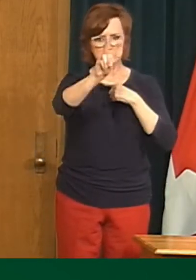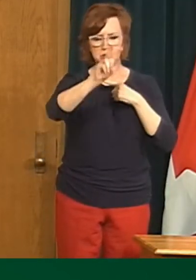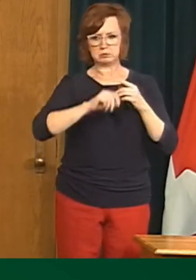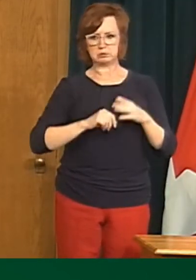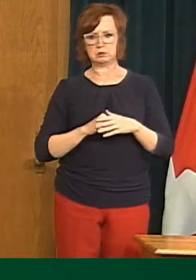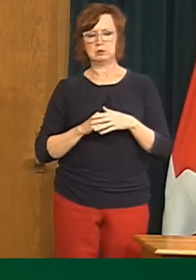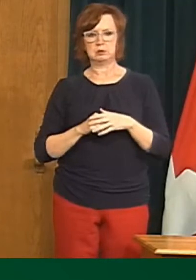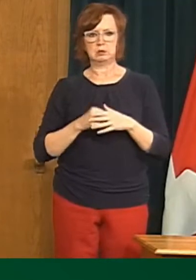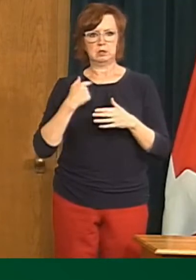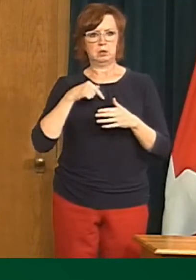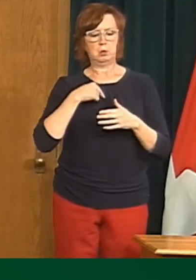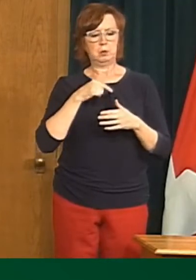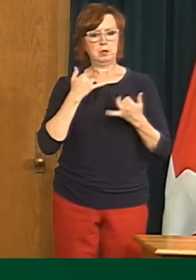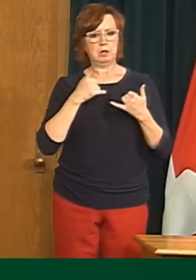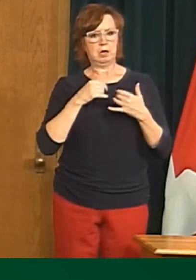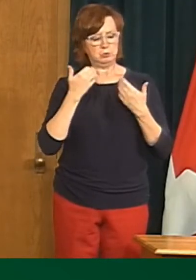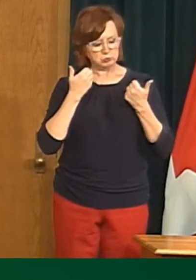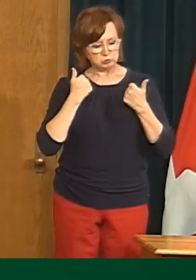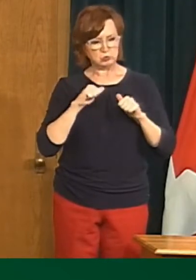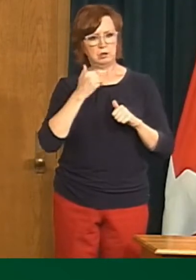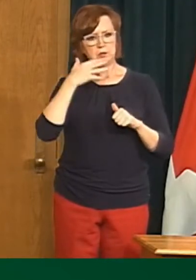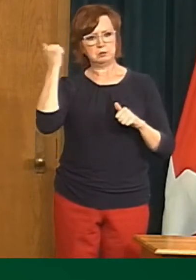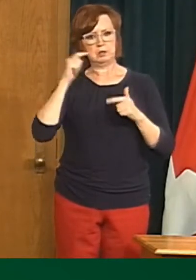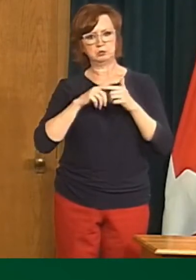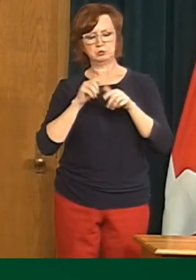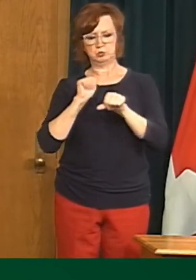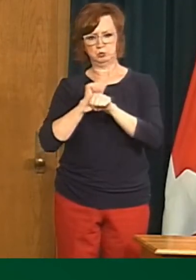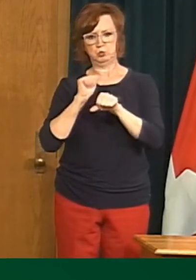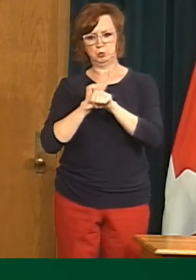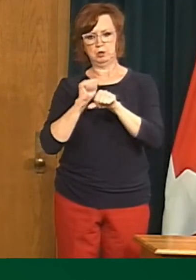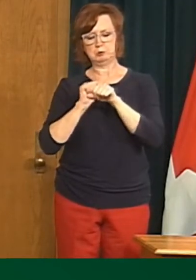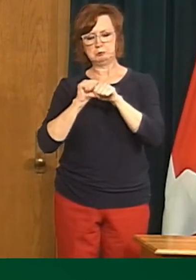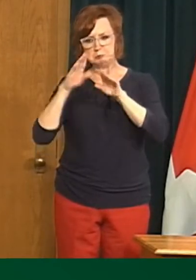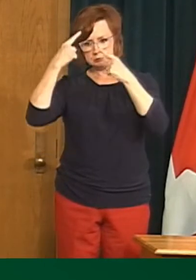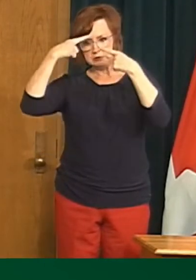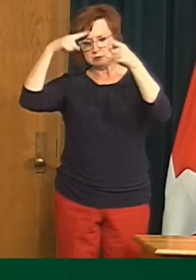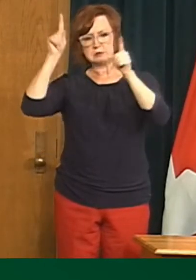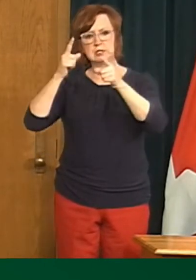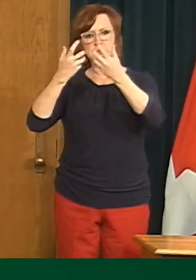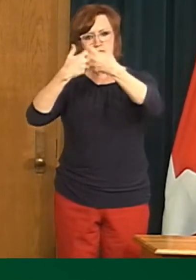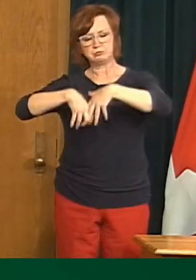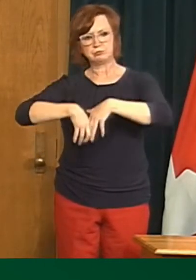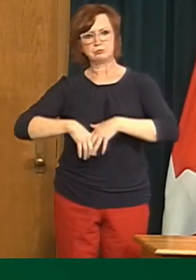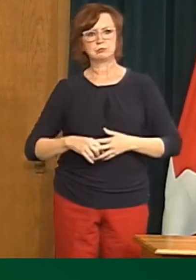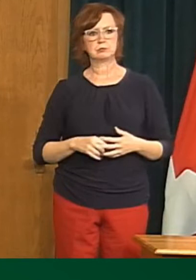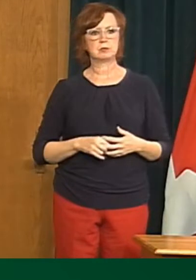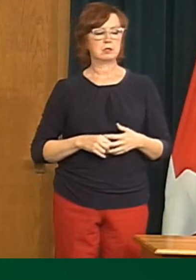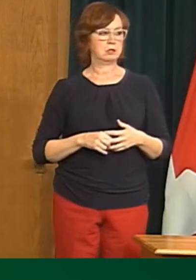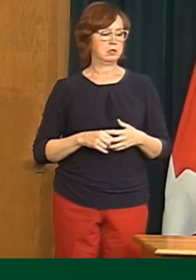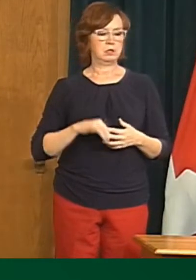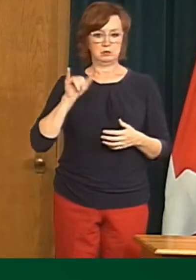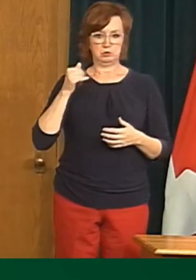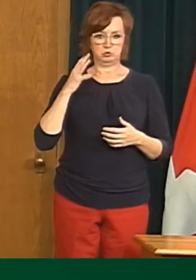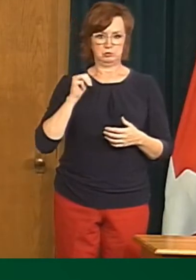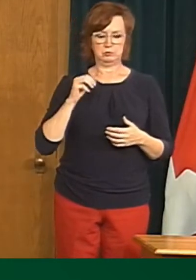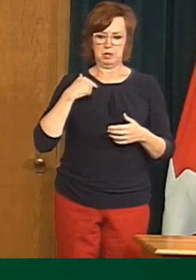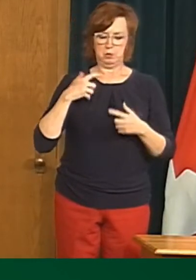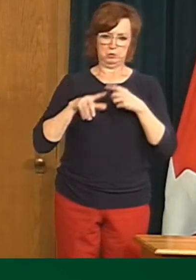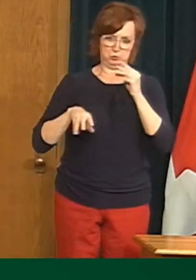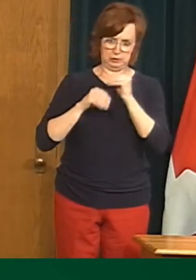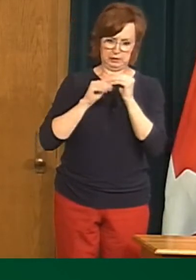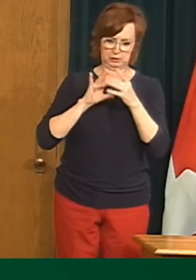every effort to ensure that can occur. I would just add, and then Scott can if he likes, to the Premier's